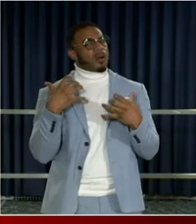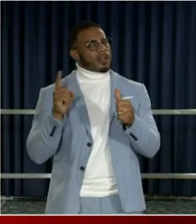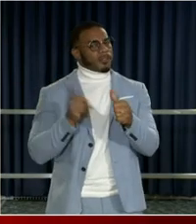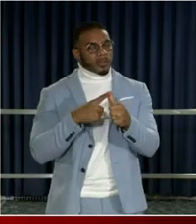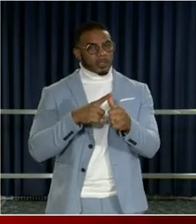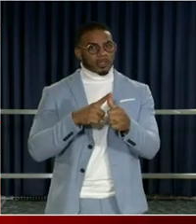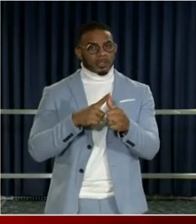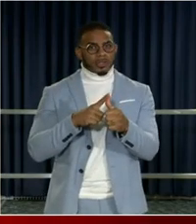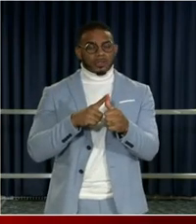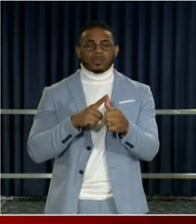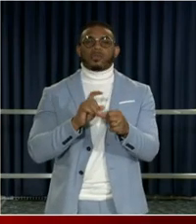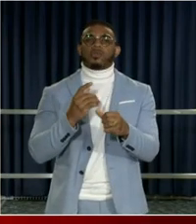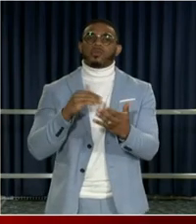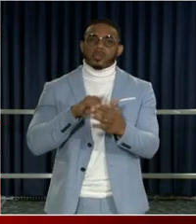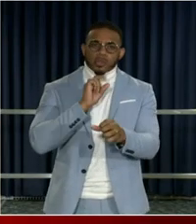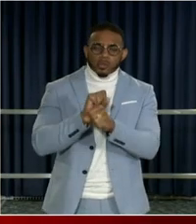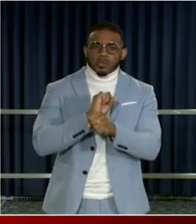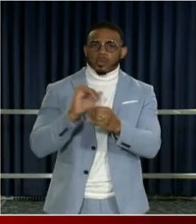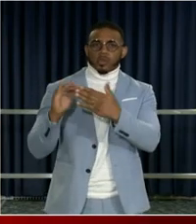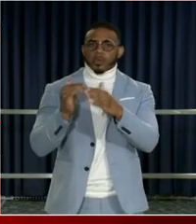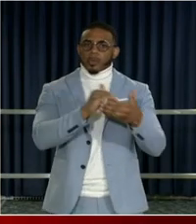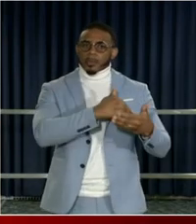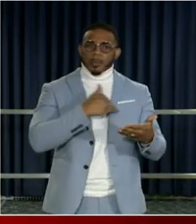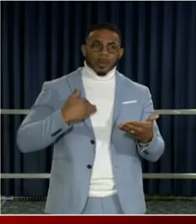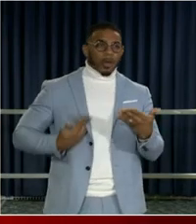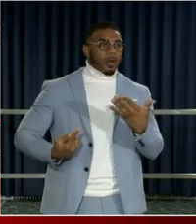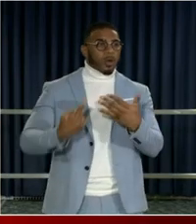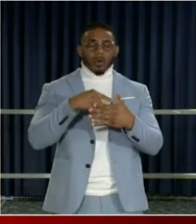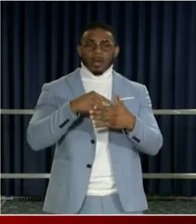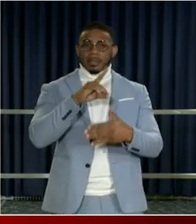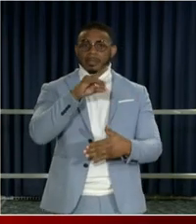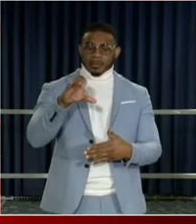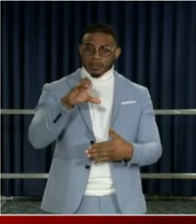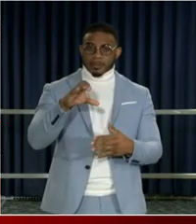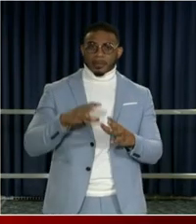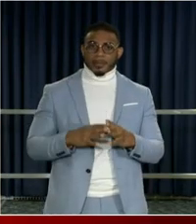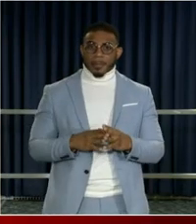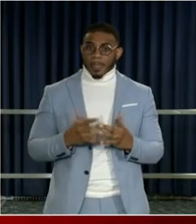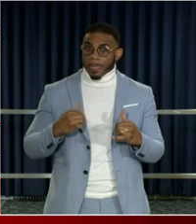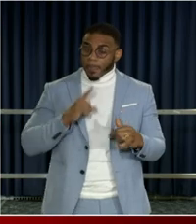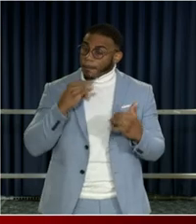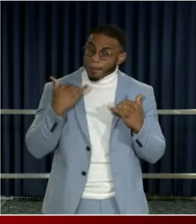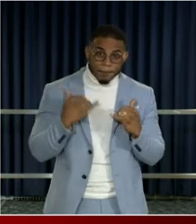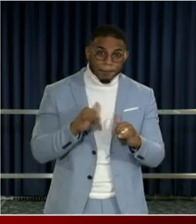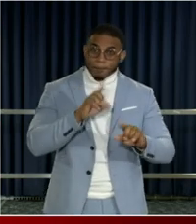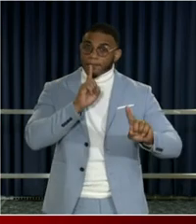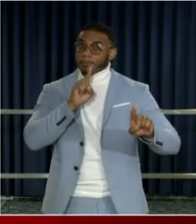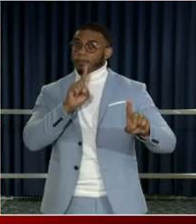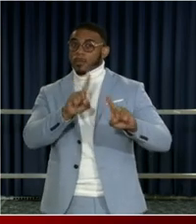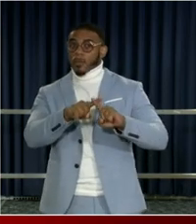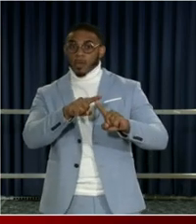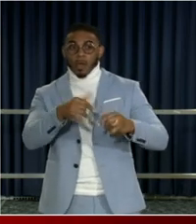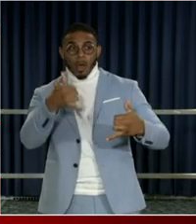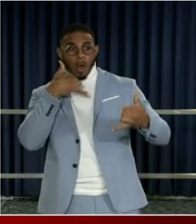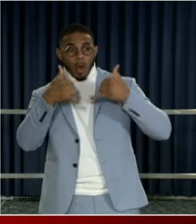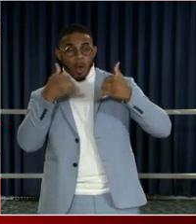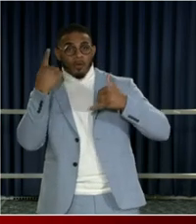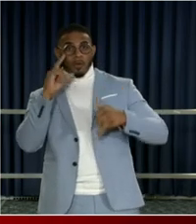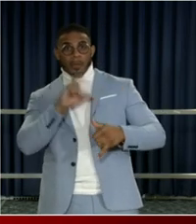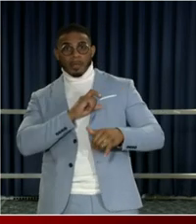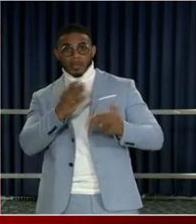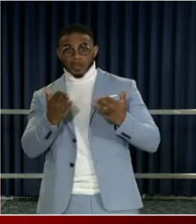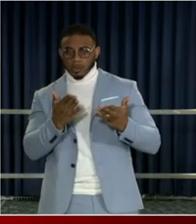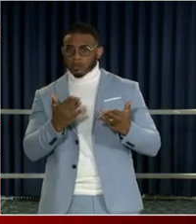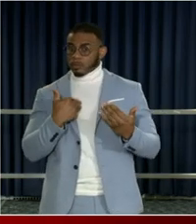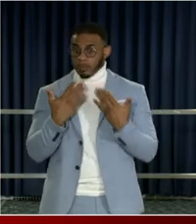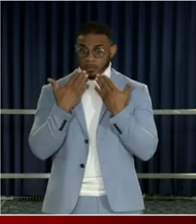first reassure community members across the District of Columbia that we are still responding to calls for police service,